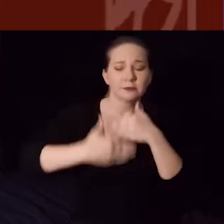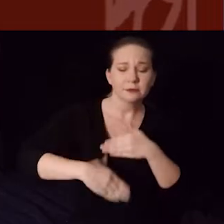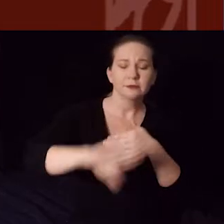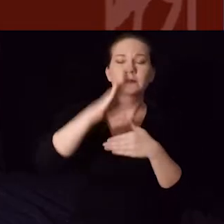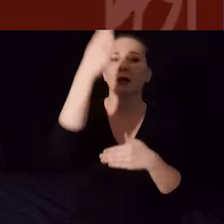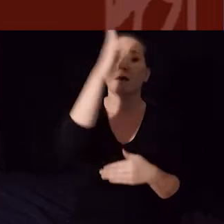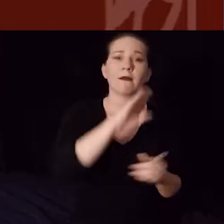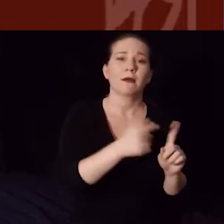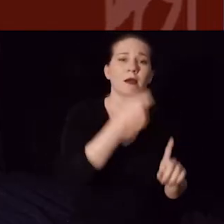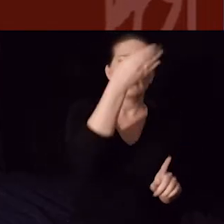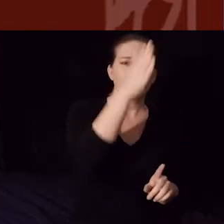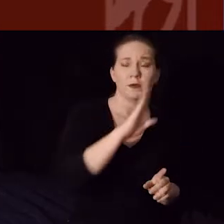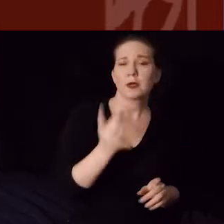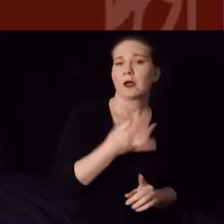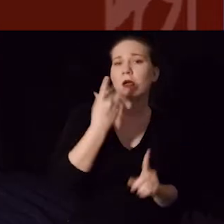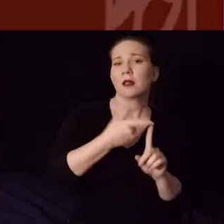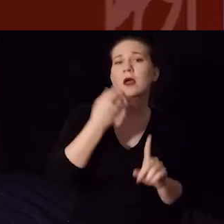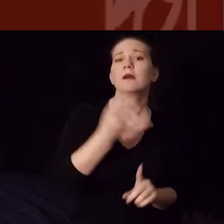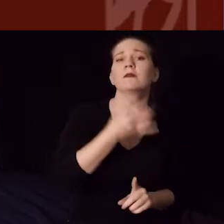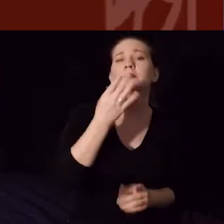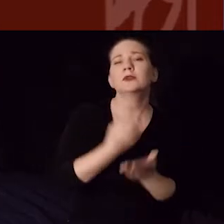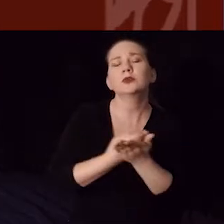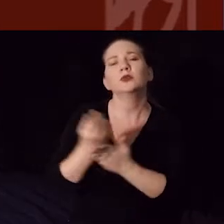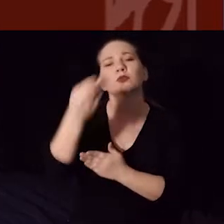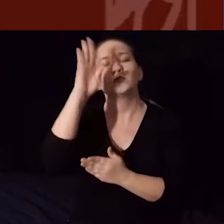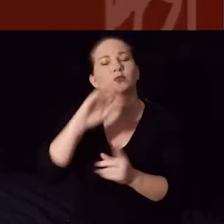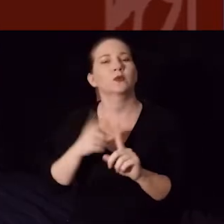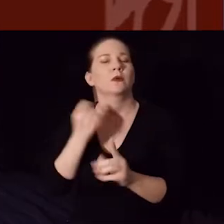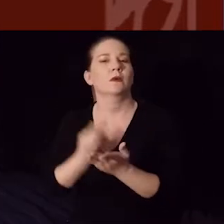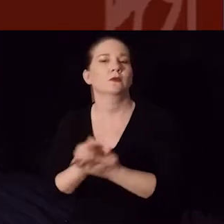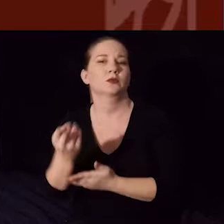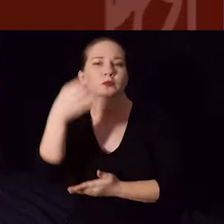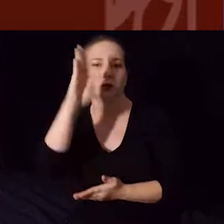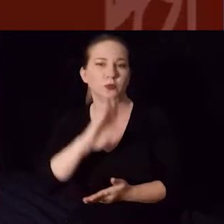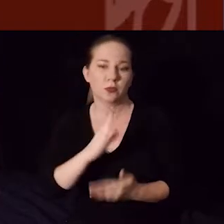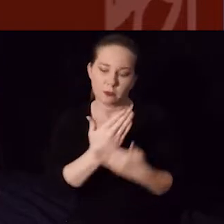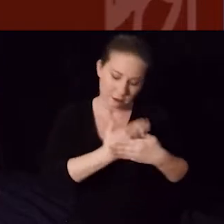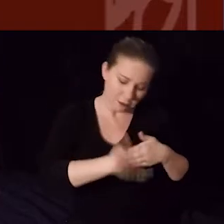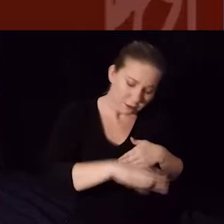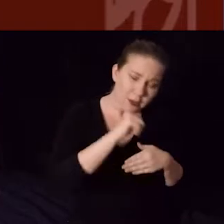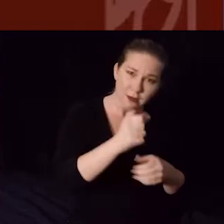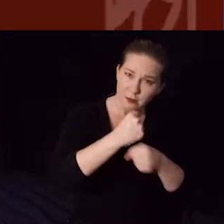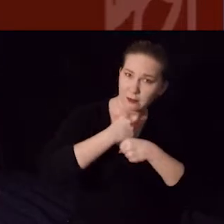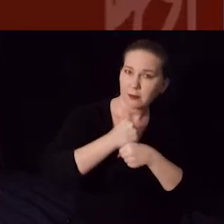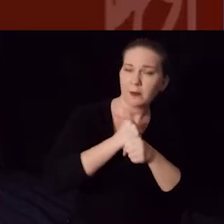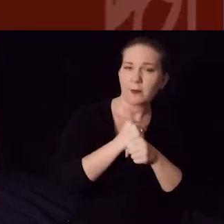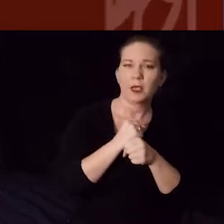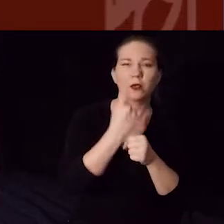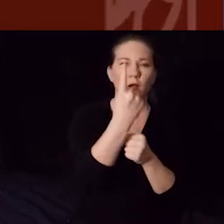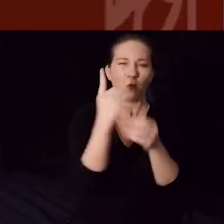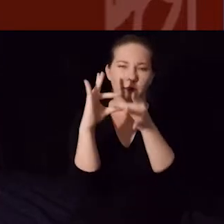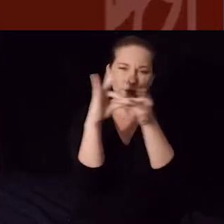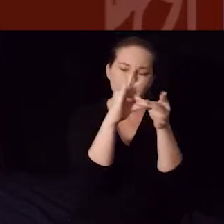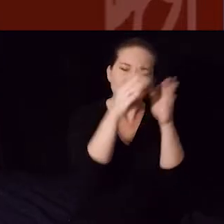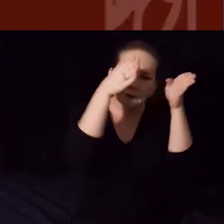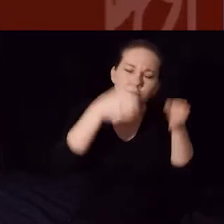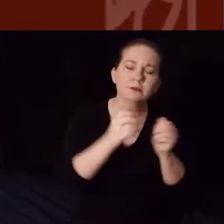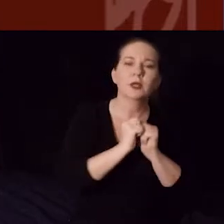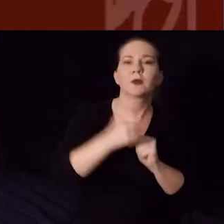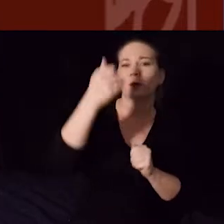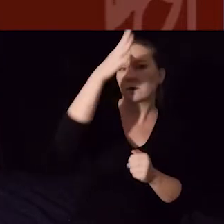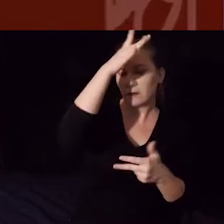from God, light from light, true God from true God, begotten, not made, of one being with the